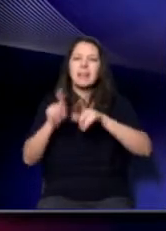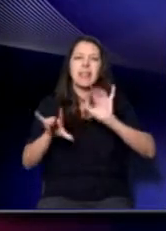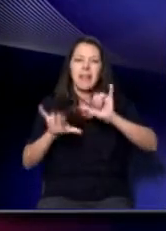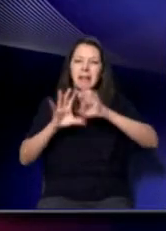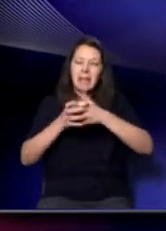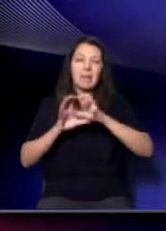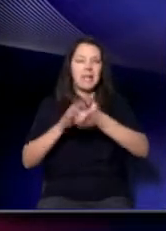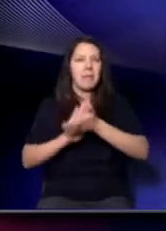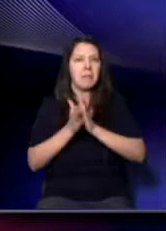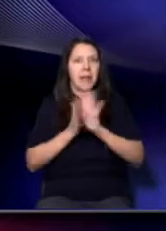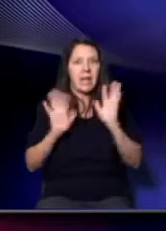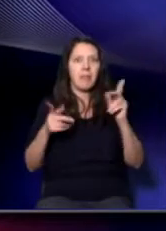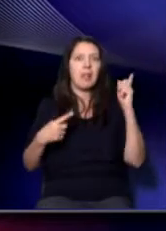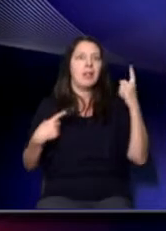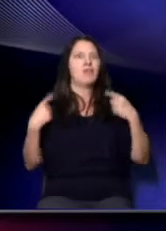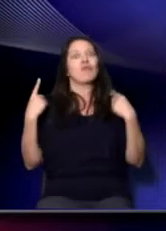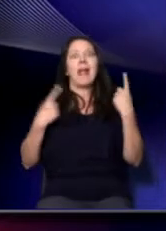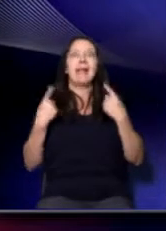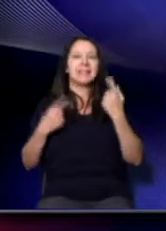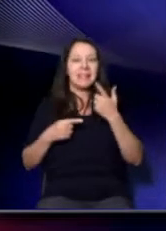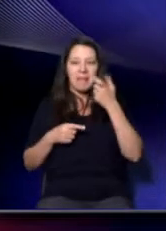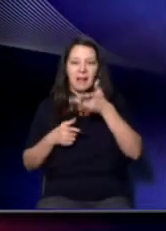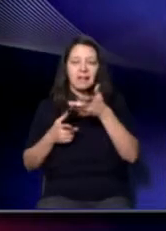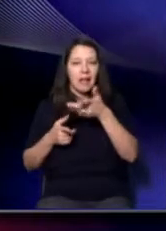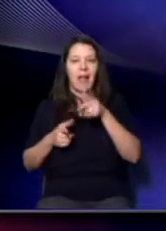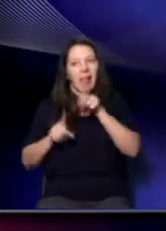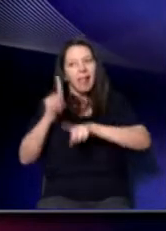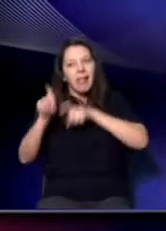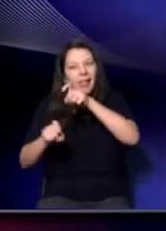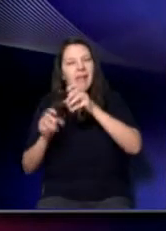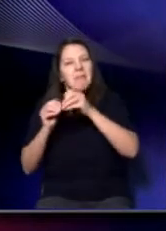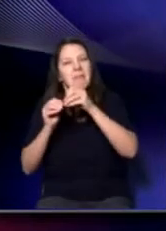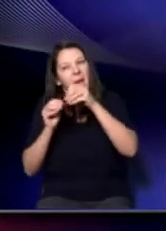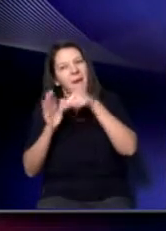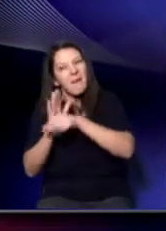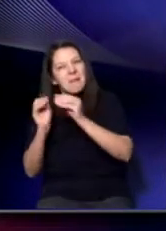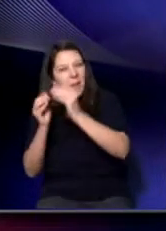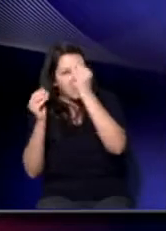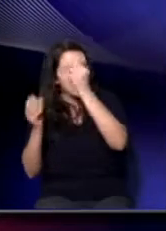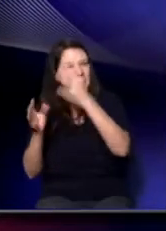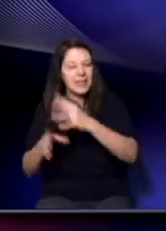and more and more data, that